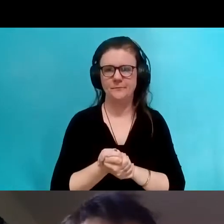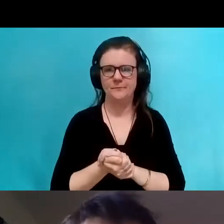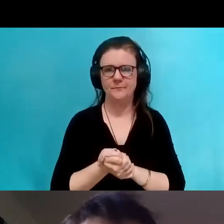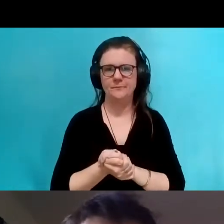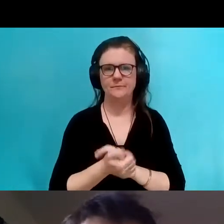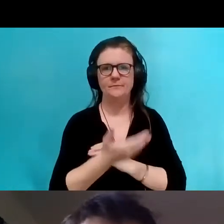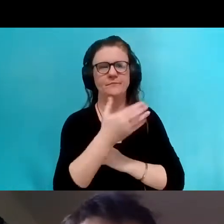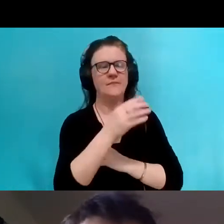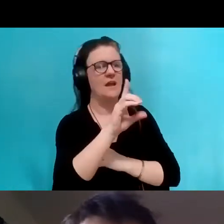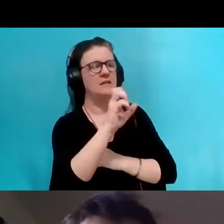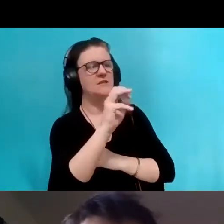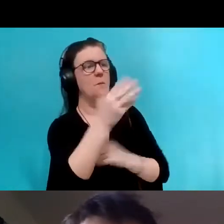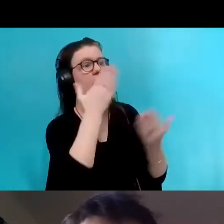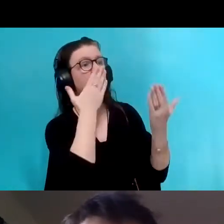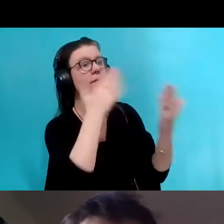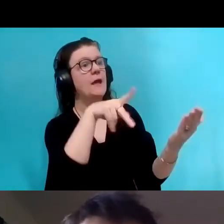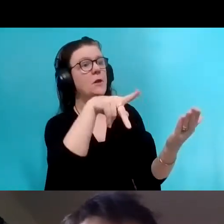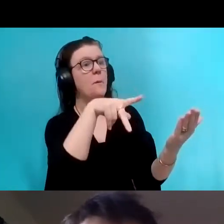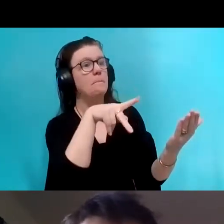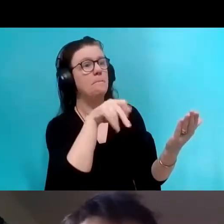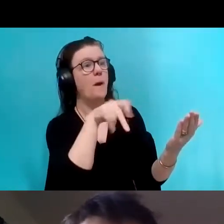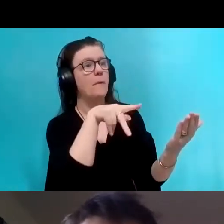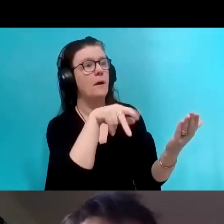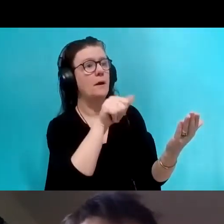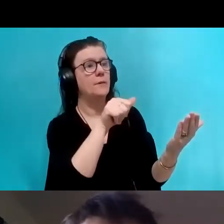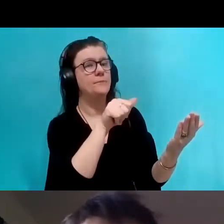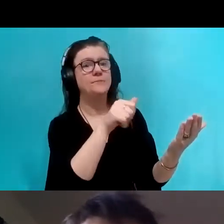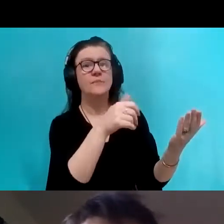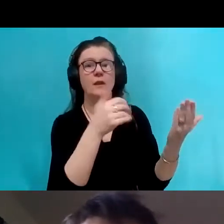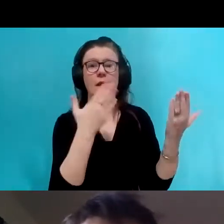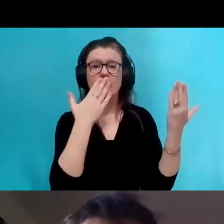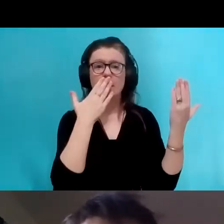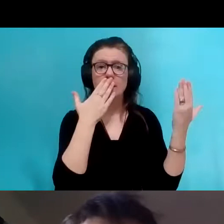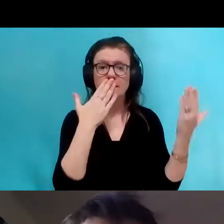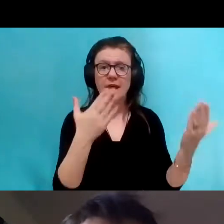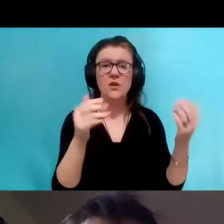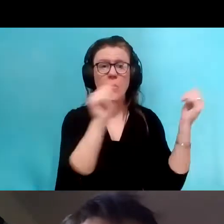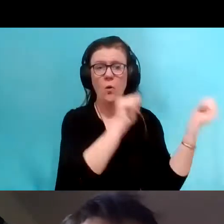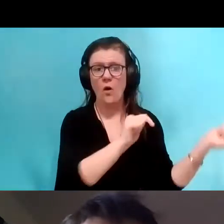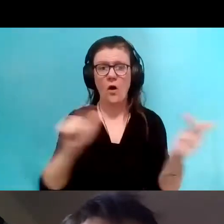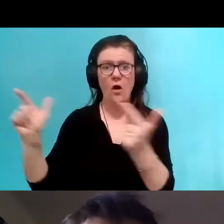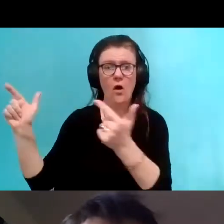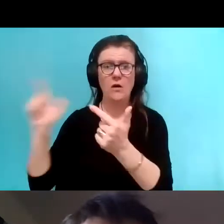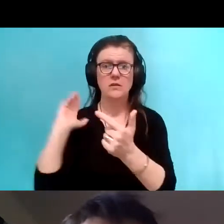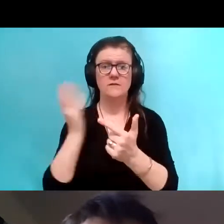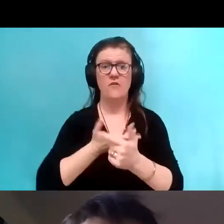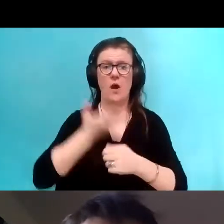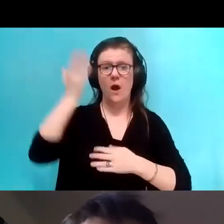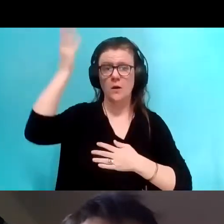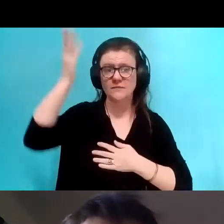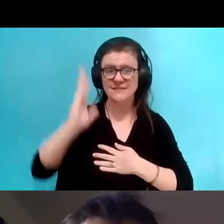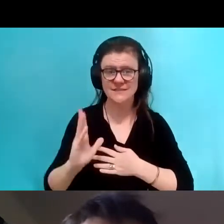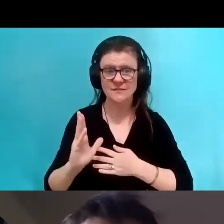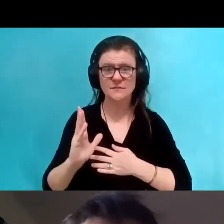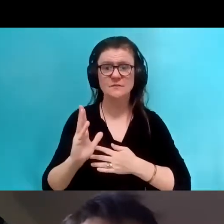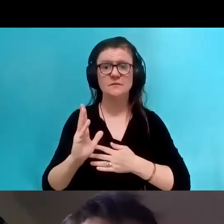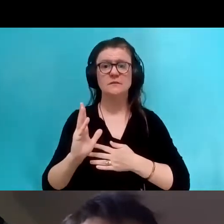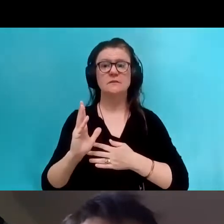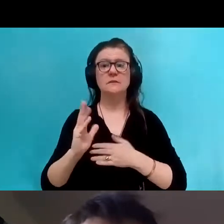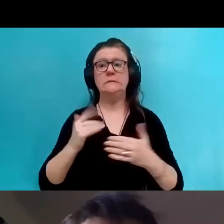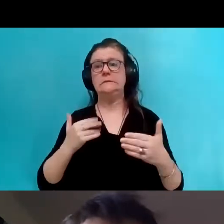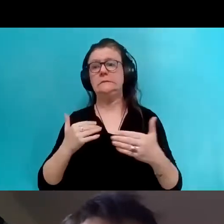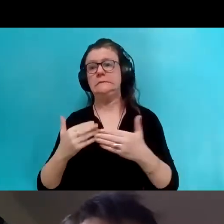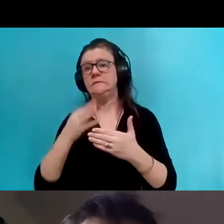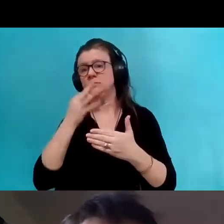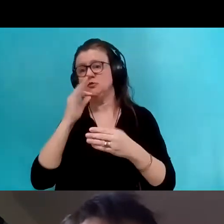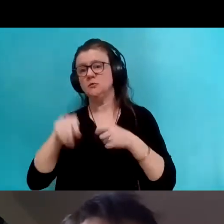Thank you so much, Pepper, and of course thank you to all of our panelists. We're drawing towards the end, so